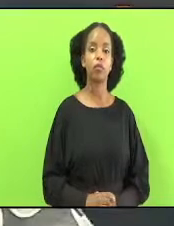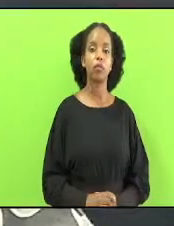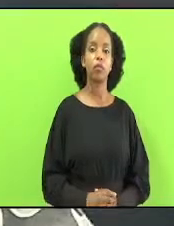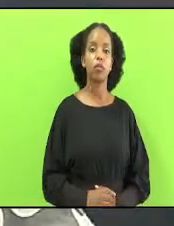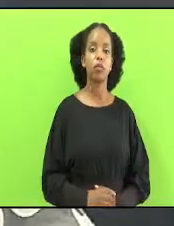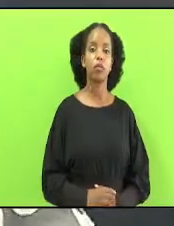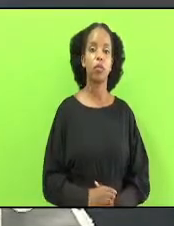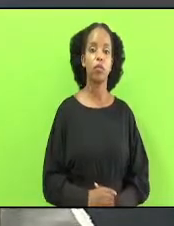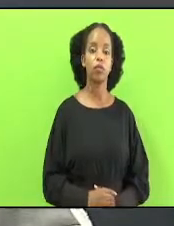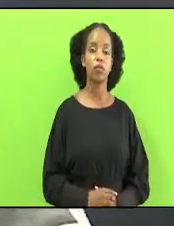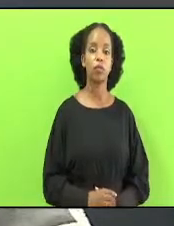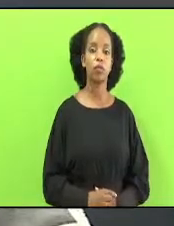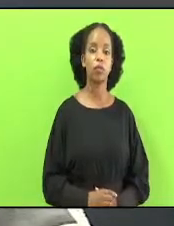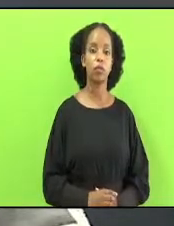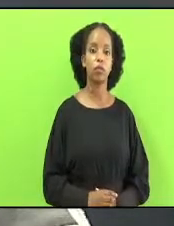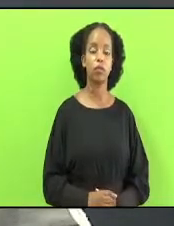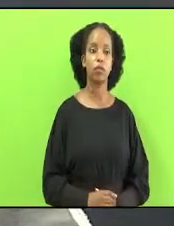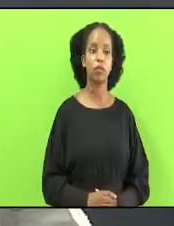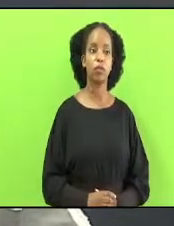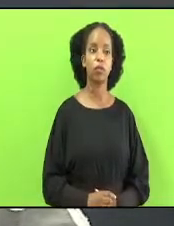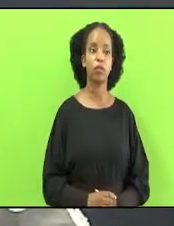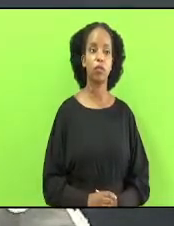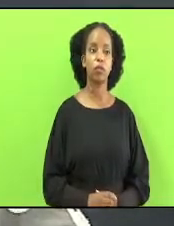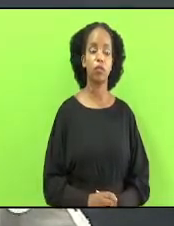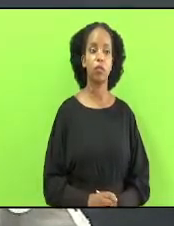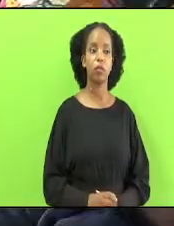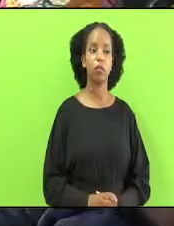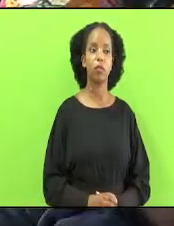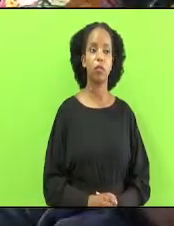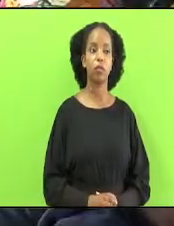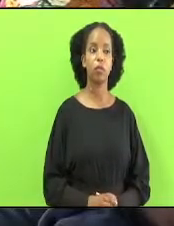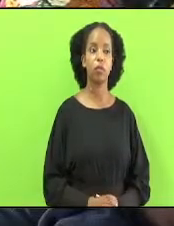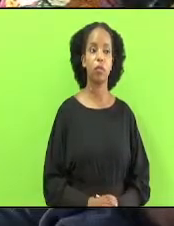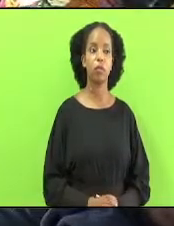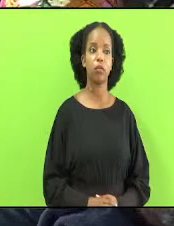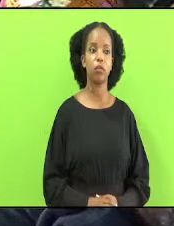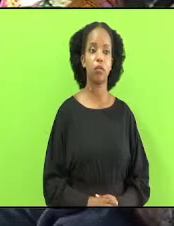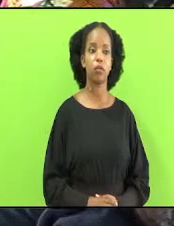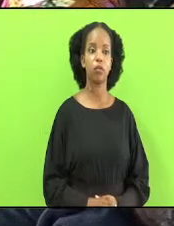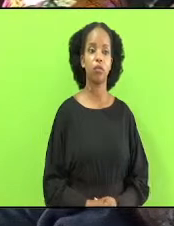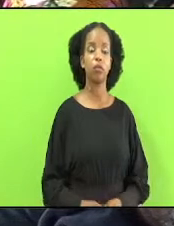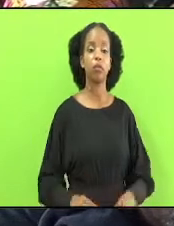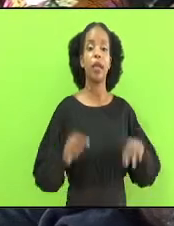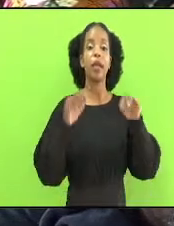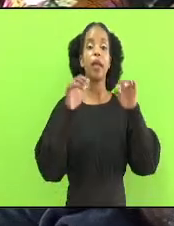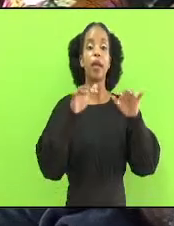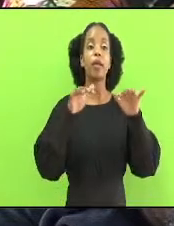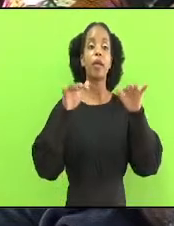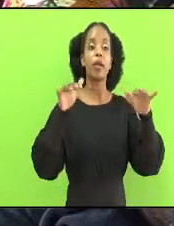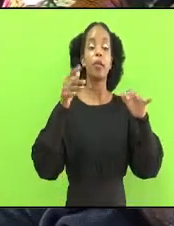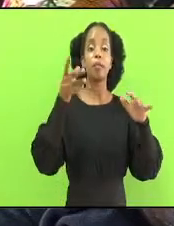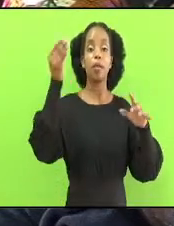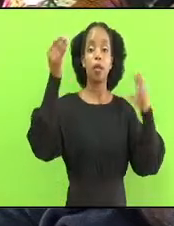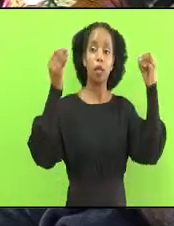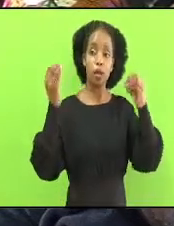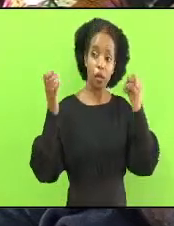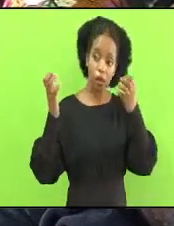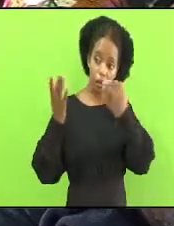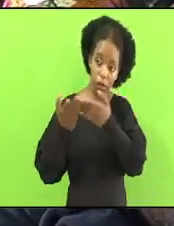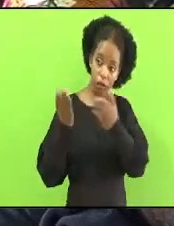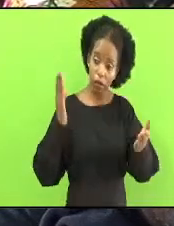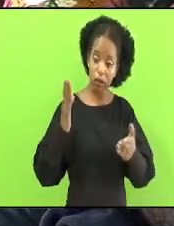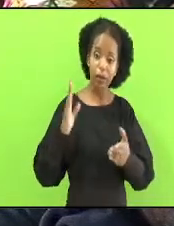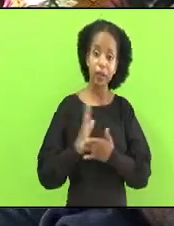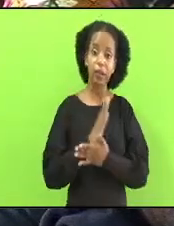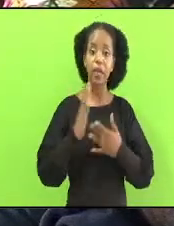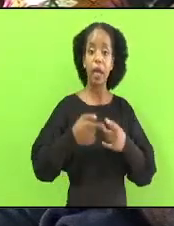o kgotsa nnyaa go thege. Bagolo, some of us, we have suffered due to